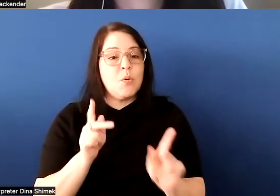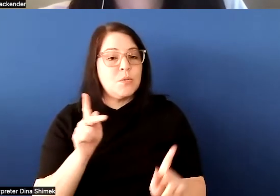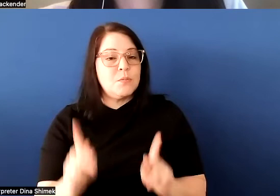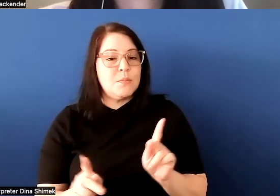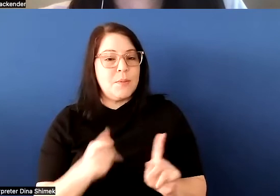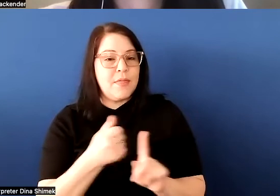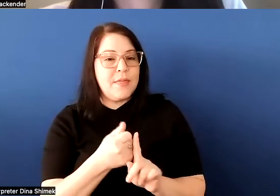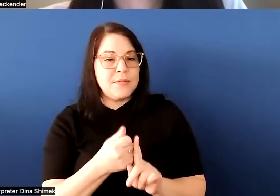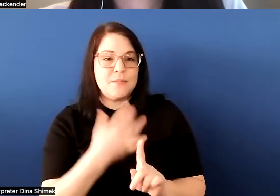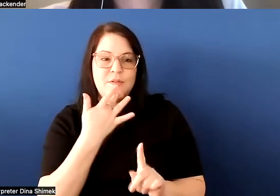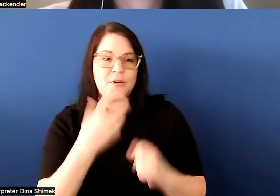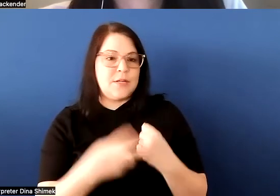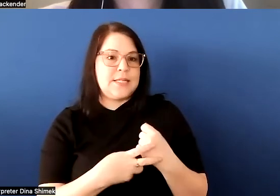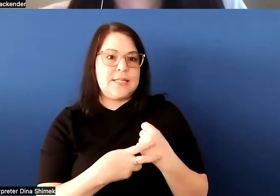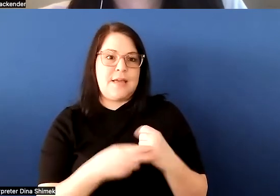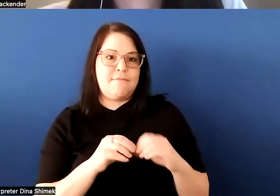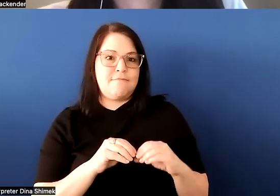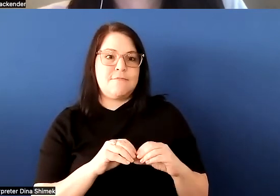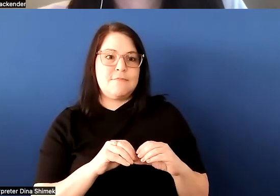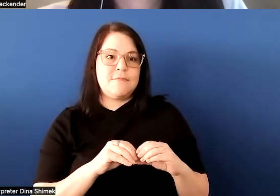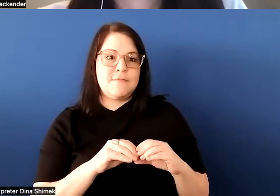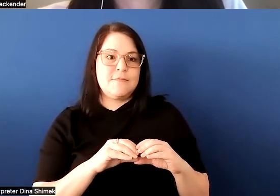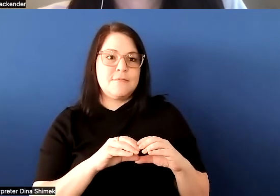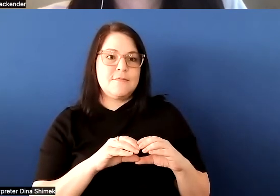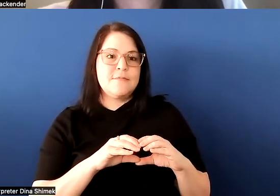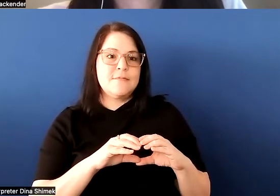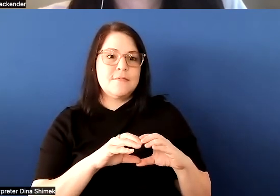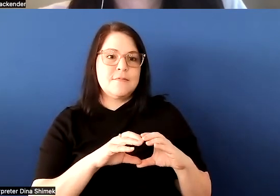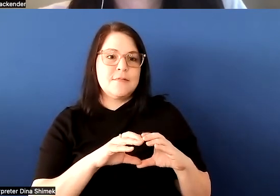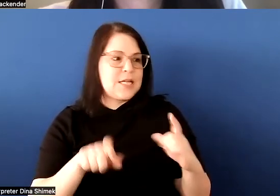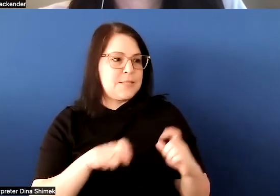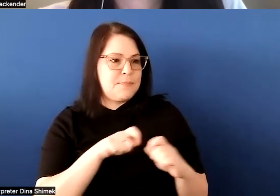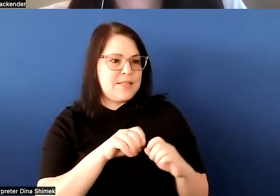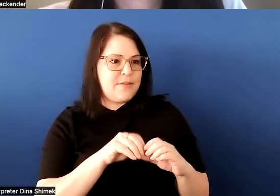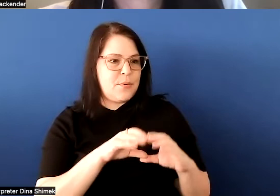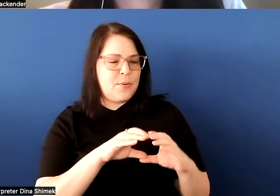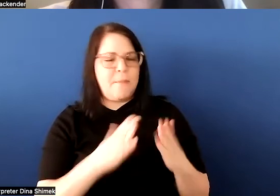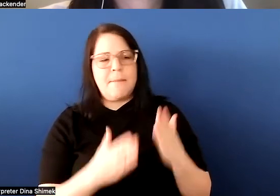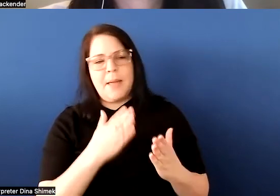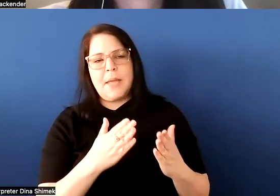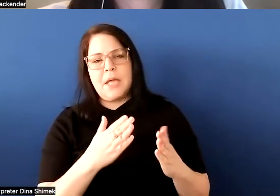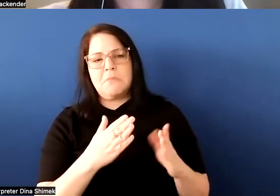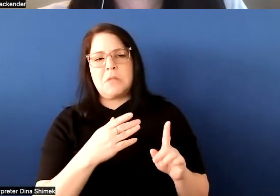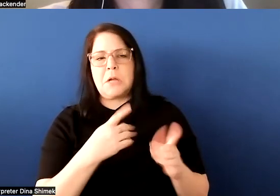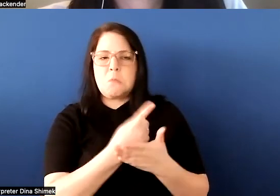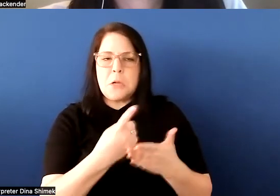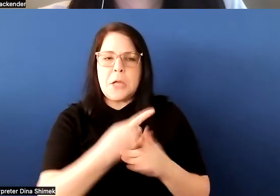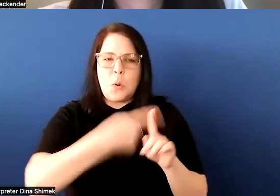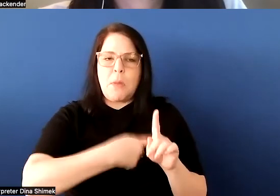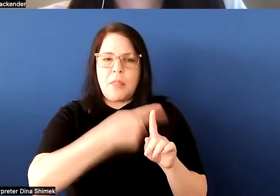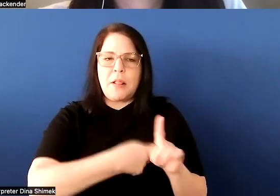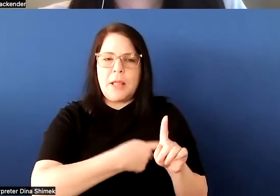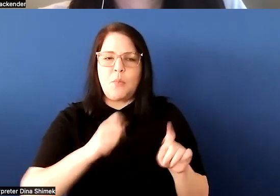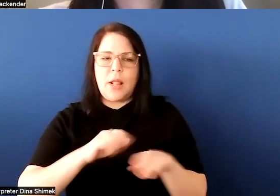still savers. They're put in, a set amount, either that be systematic contributions through a connected bank